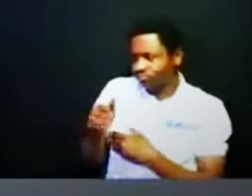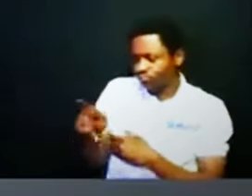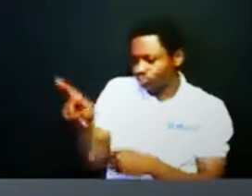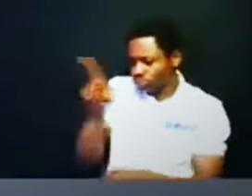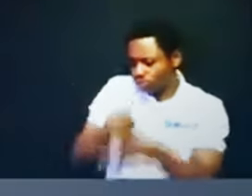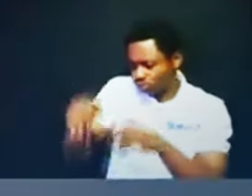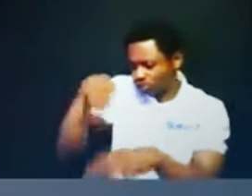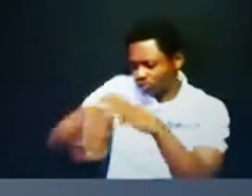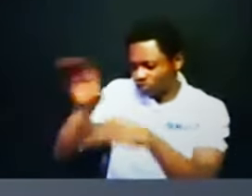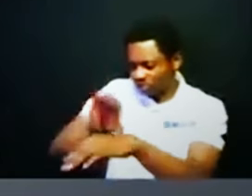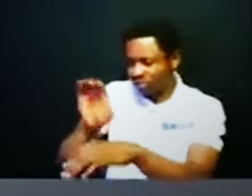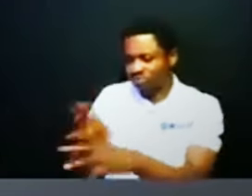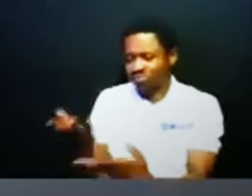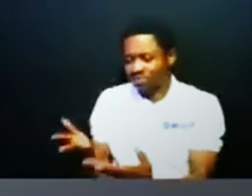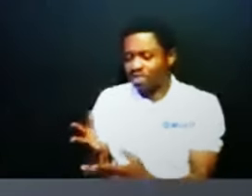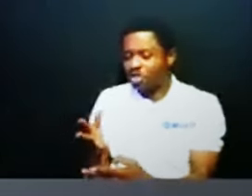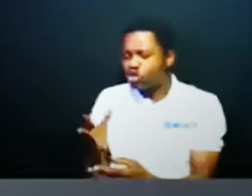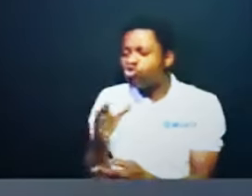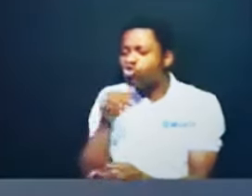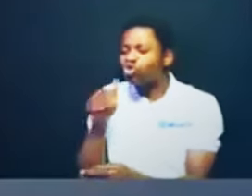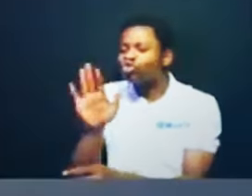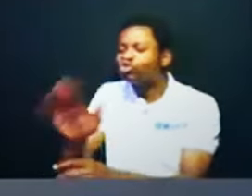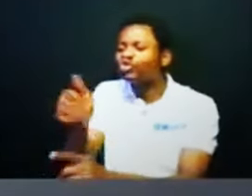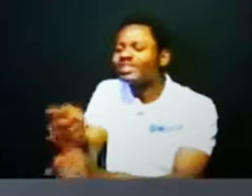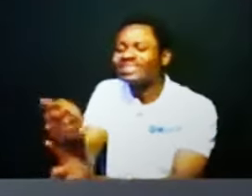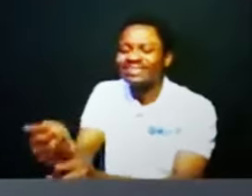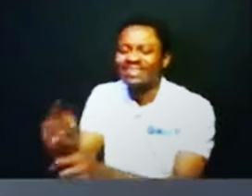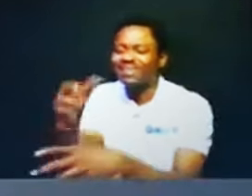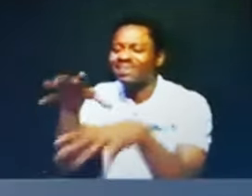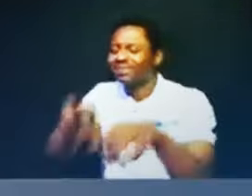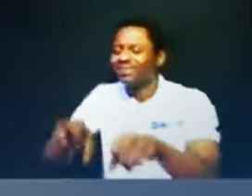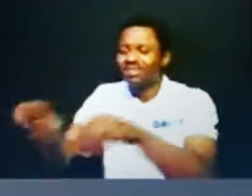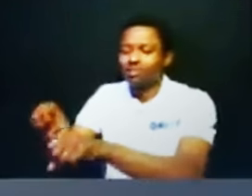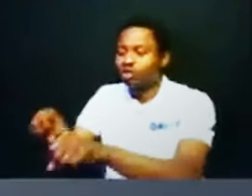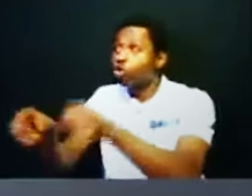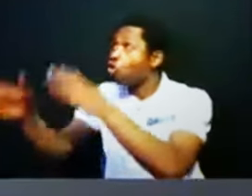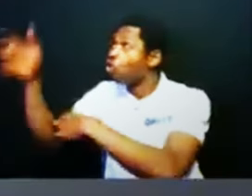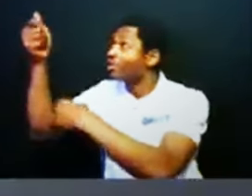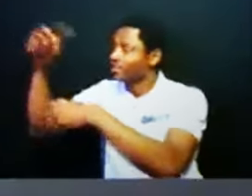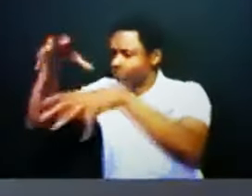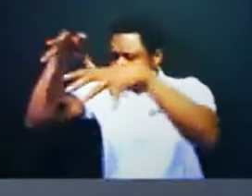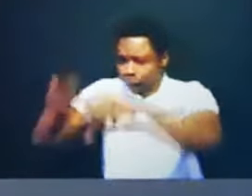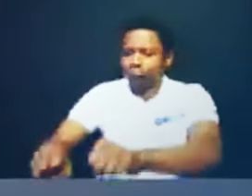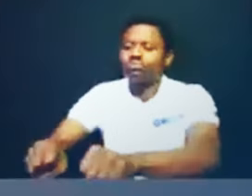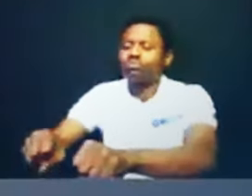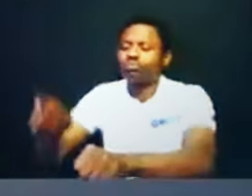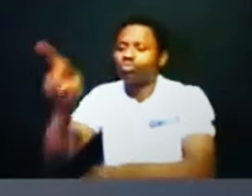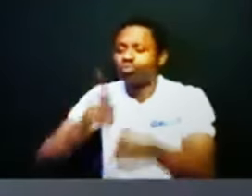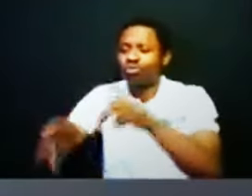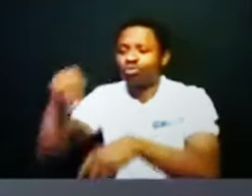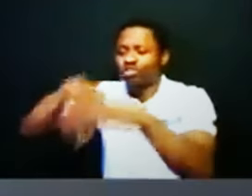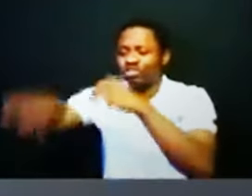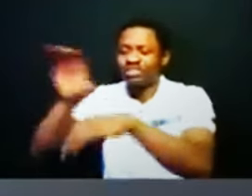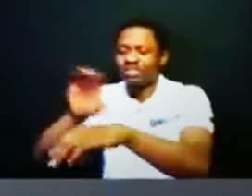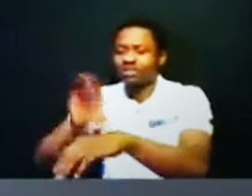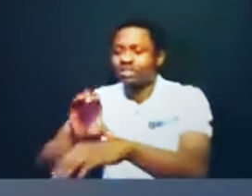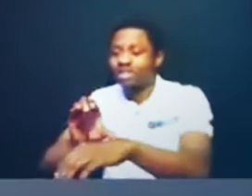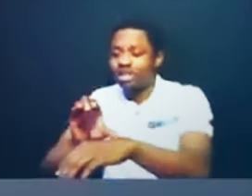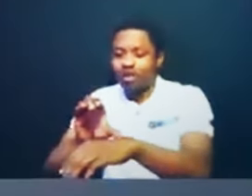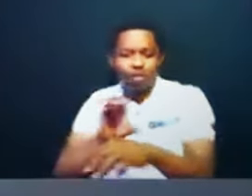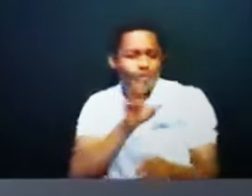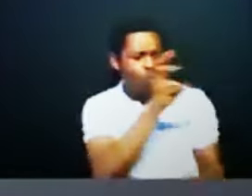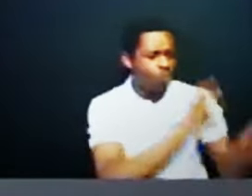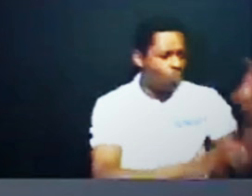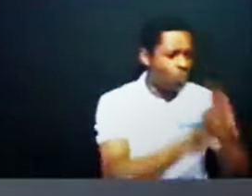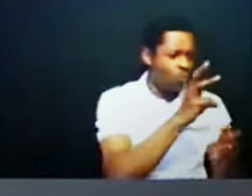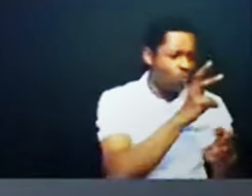They no longer possess themselves. And they are not possessed by the world.